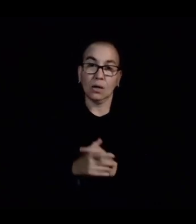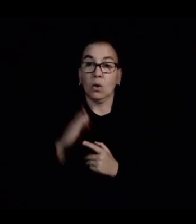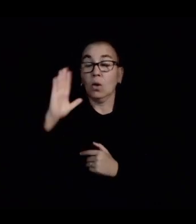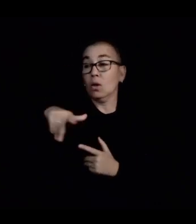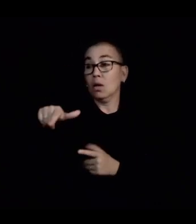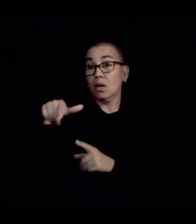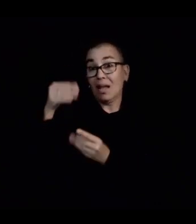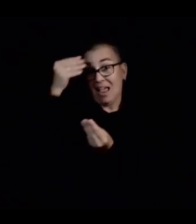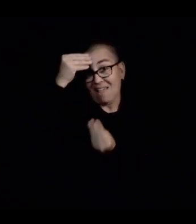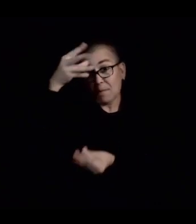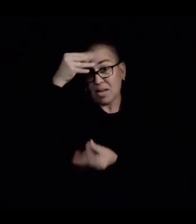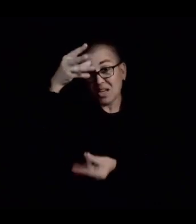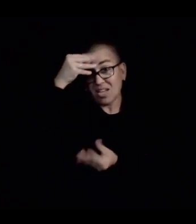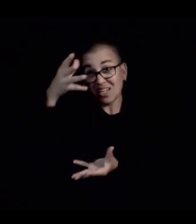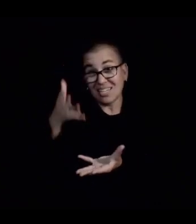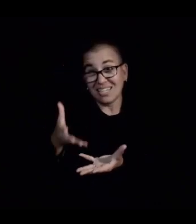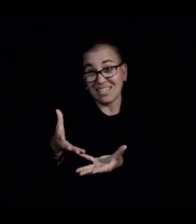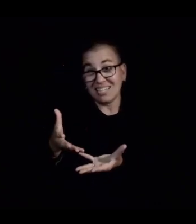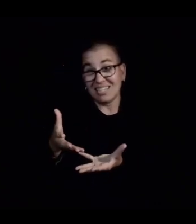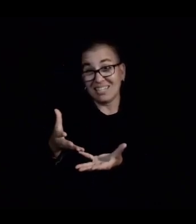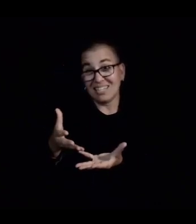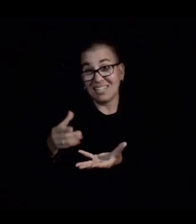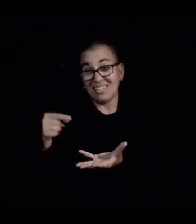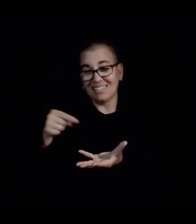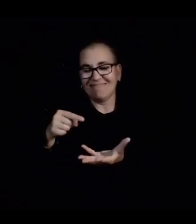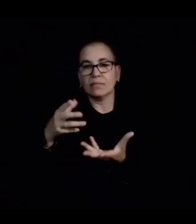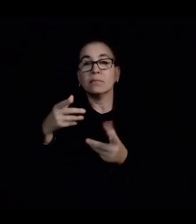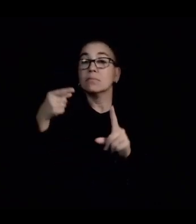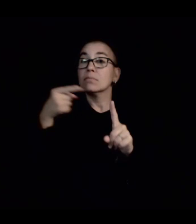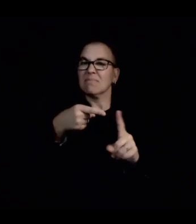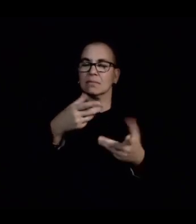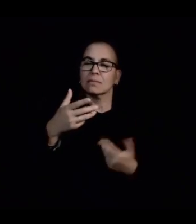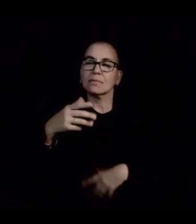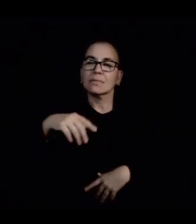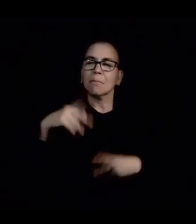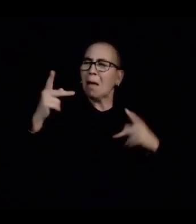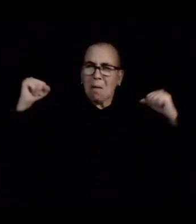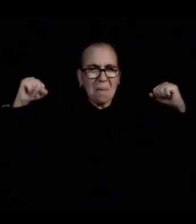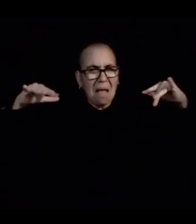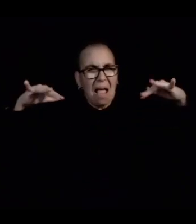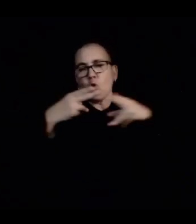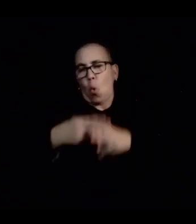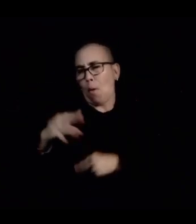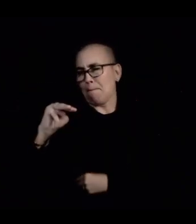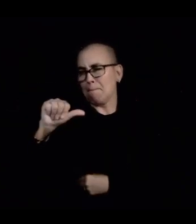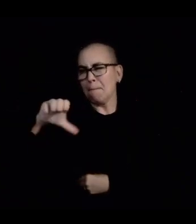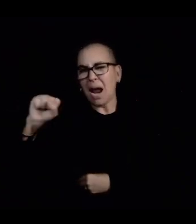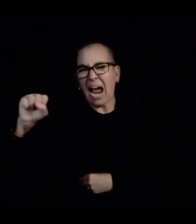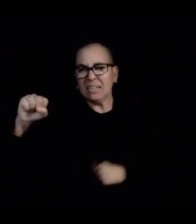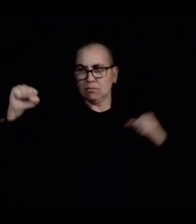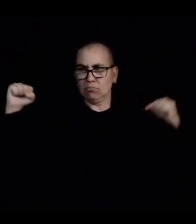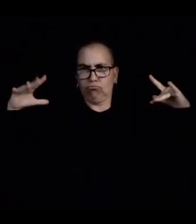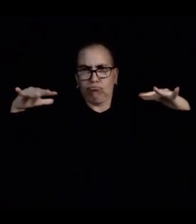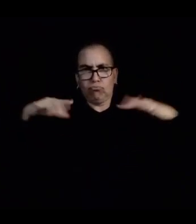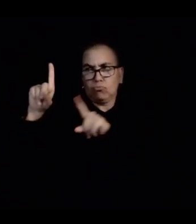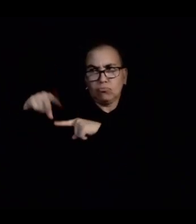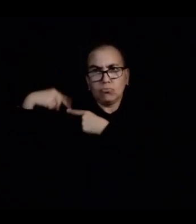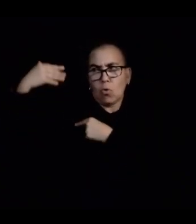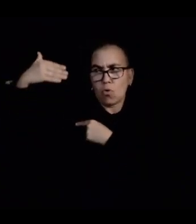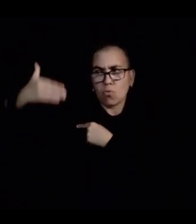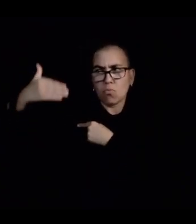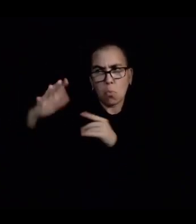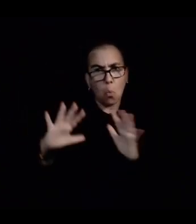was positive. The fact that what we know when we have crowded situations, as I've mentioned with the bars and restaurants, that